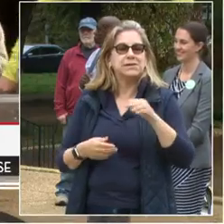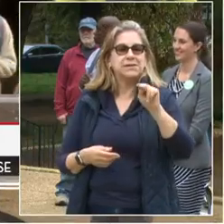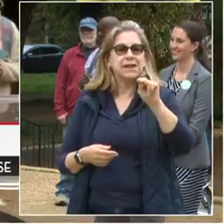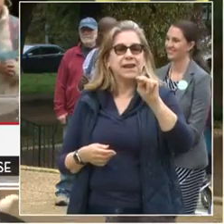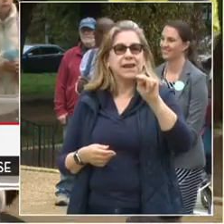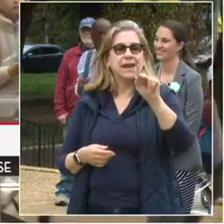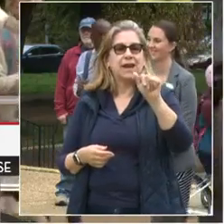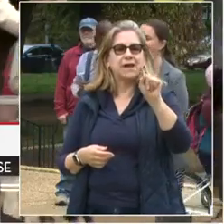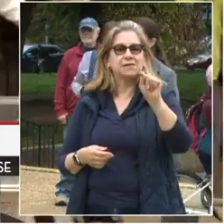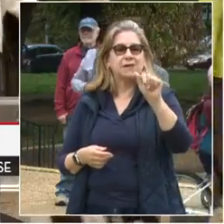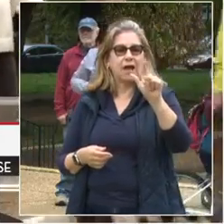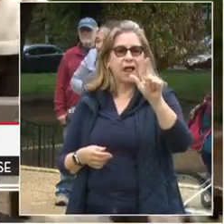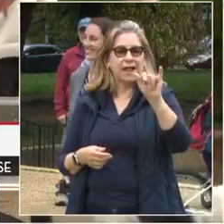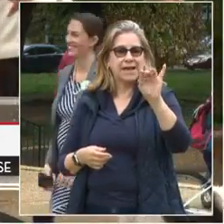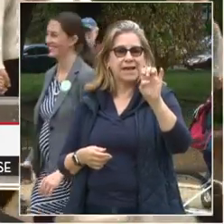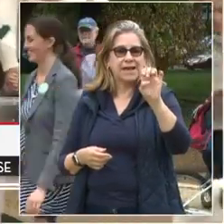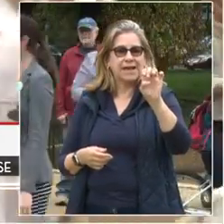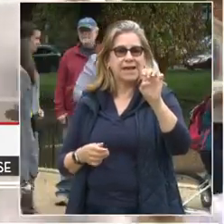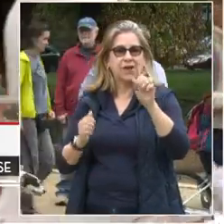FIA Foundation. Natalie.